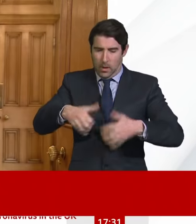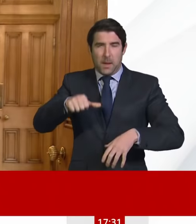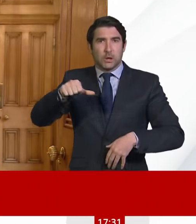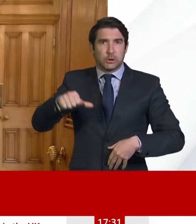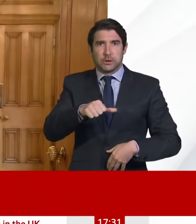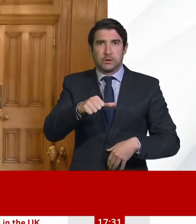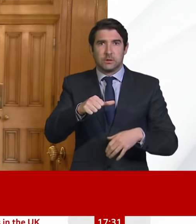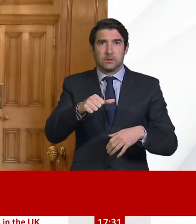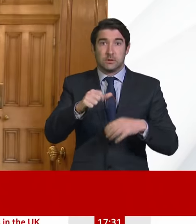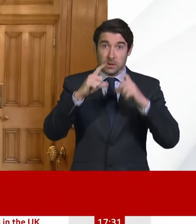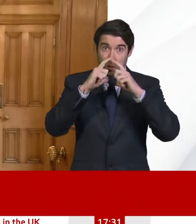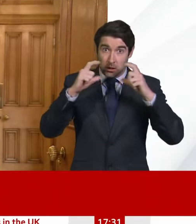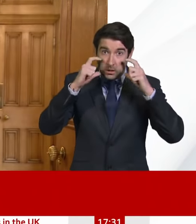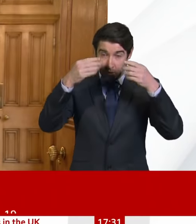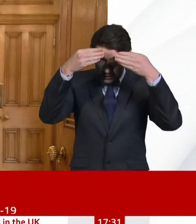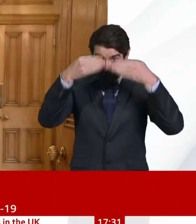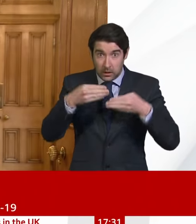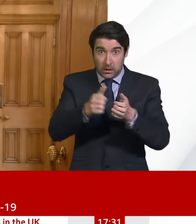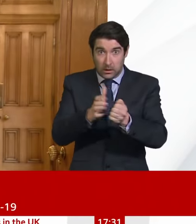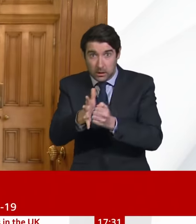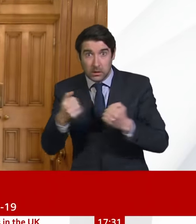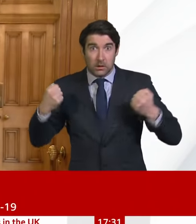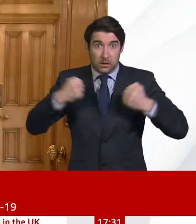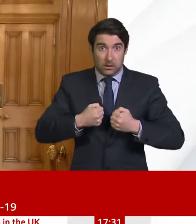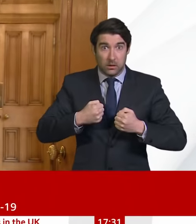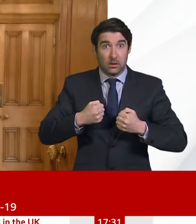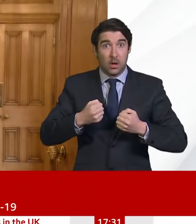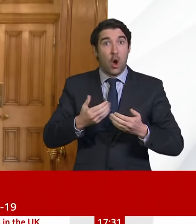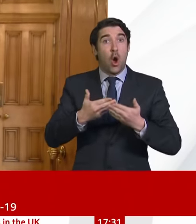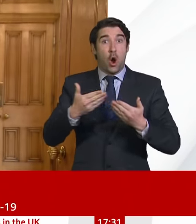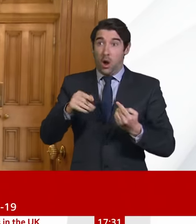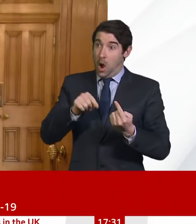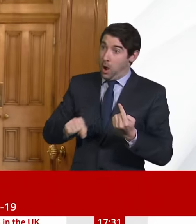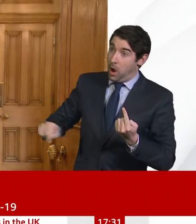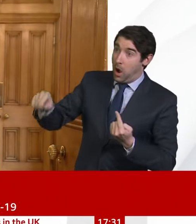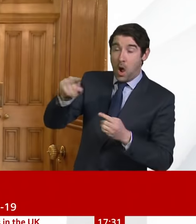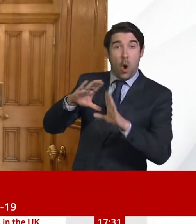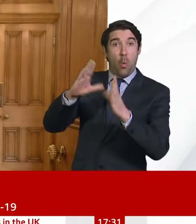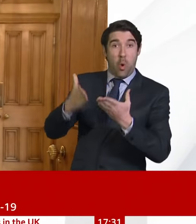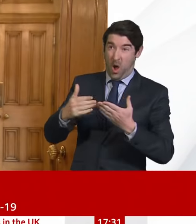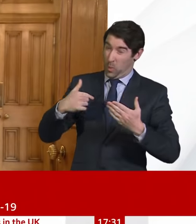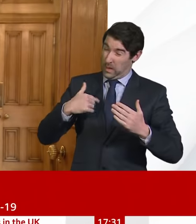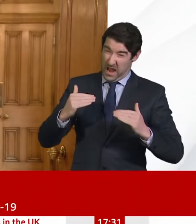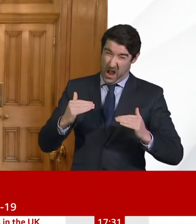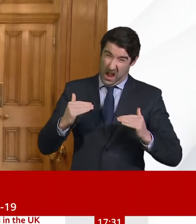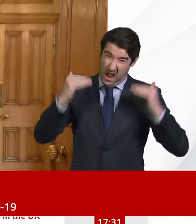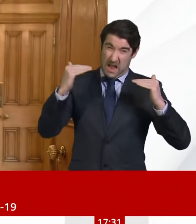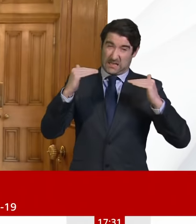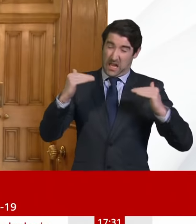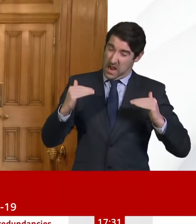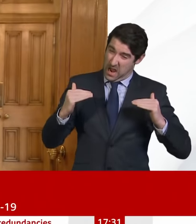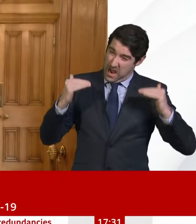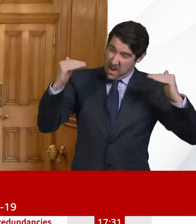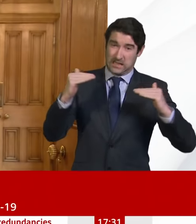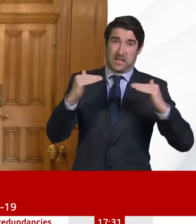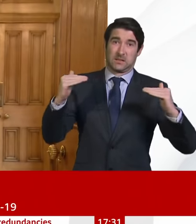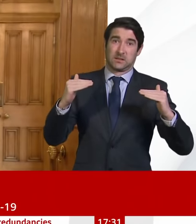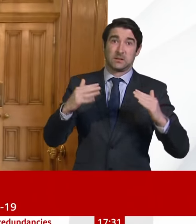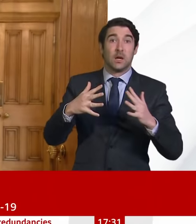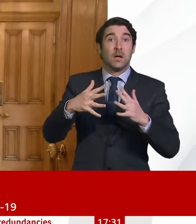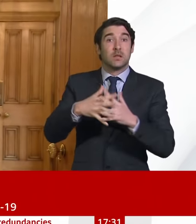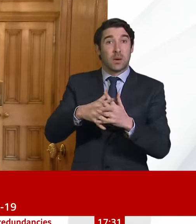are amongst the highest in the world and in line with the recommendations of the World Health Organization. I'm delighted they've been welcomed